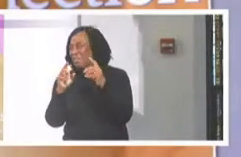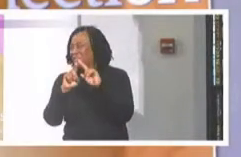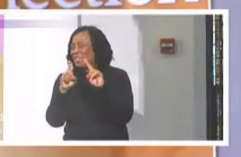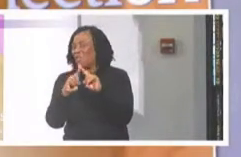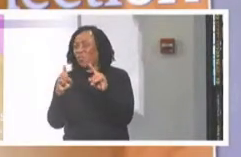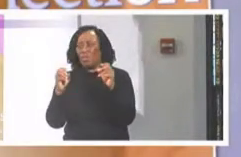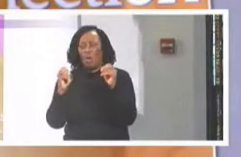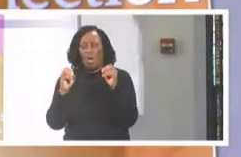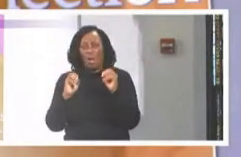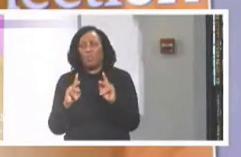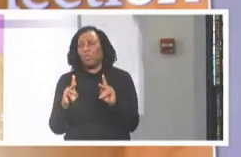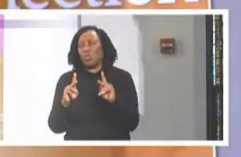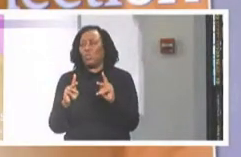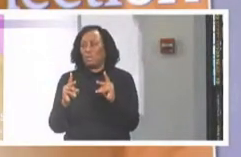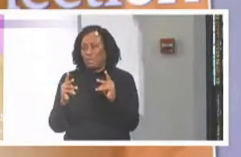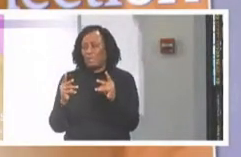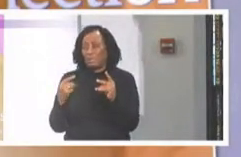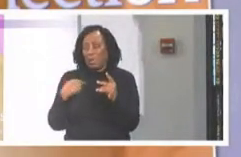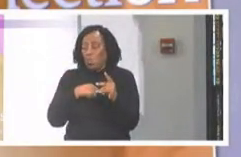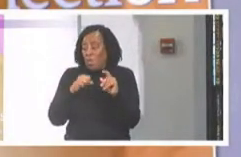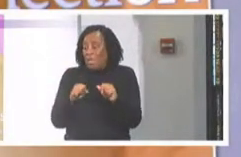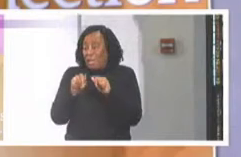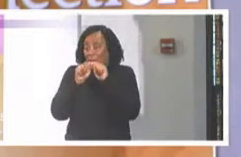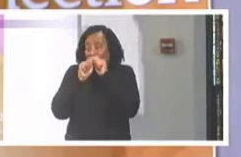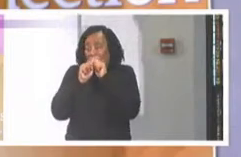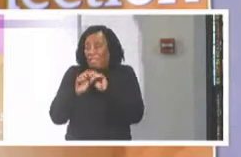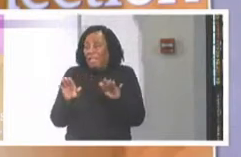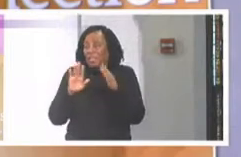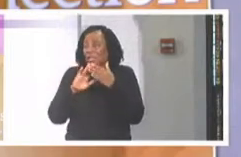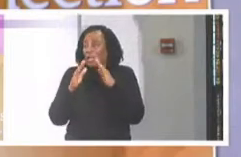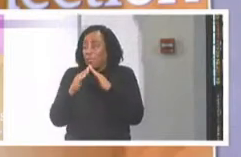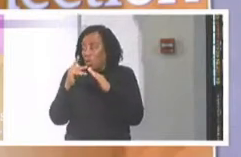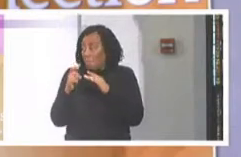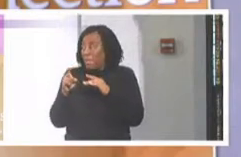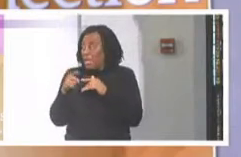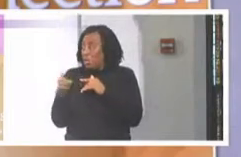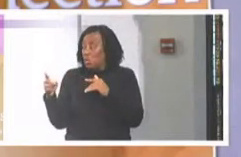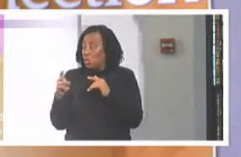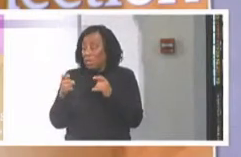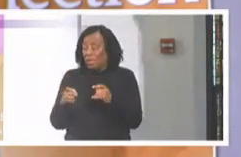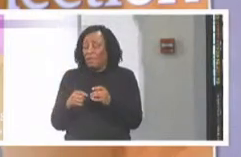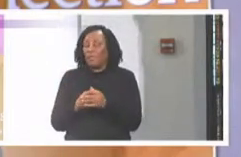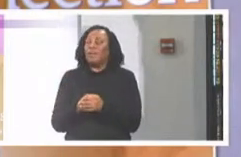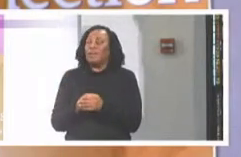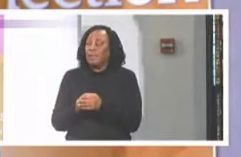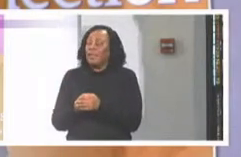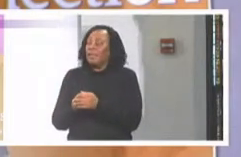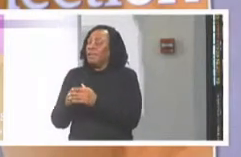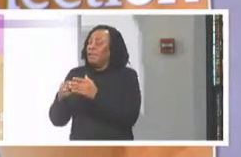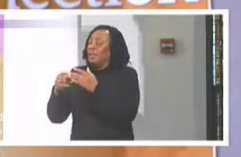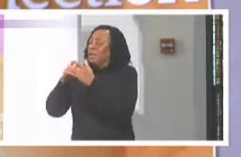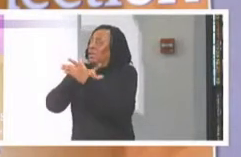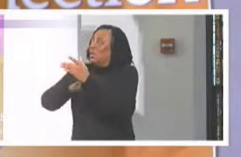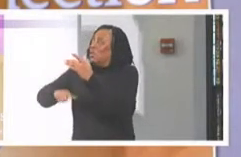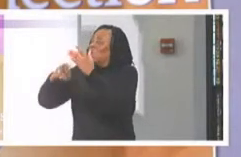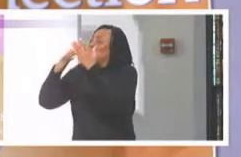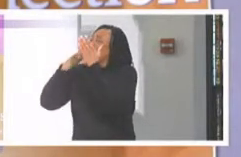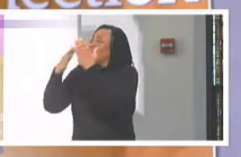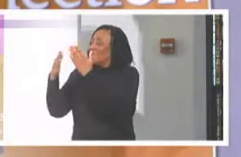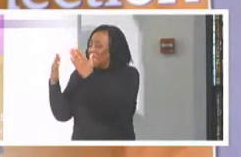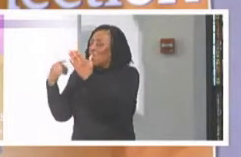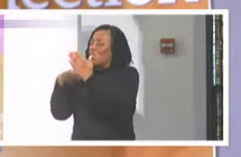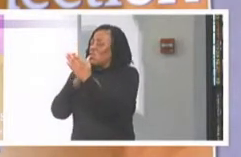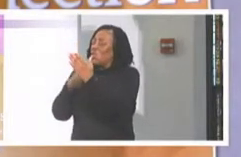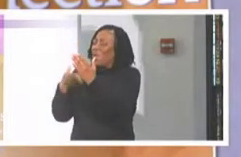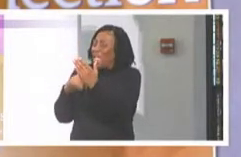and sustaining ways is because of you. And so we thank you this morning. Let us pray, God, we give our first fruits to you this morning. God, we thank you, Lord God, that we have